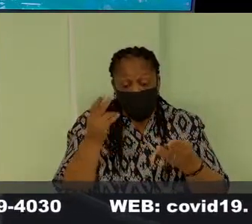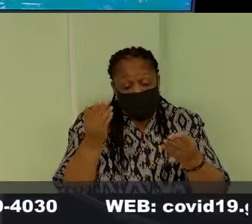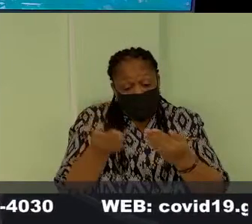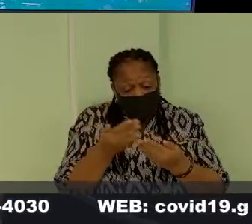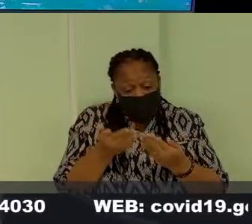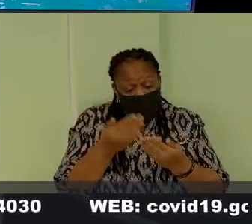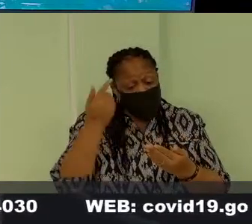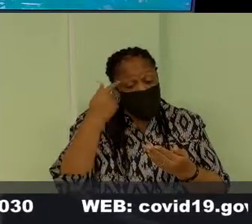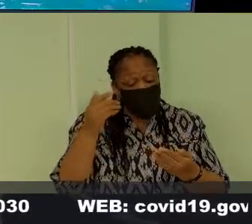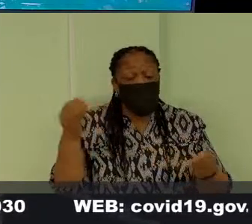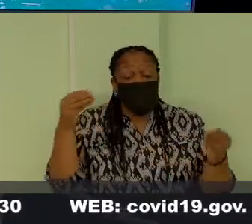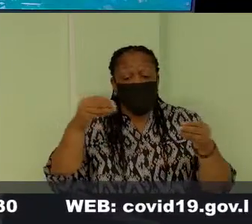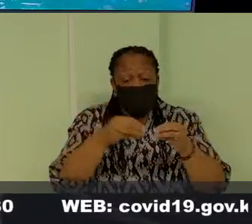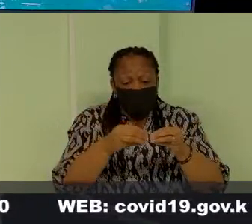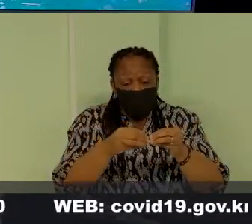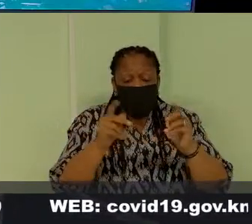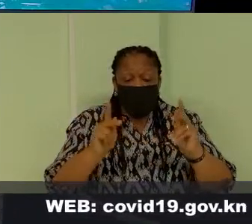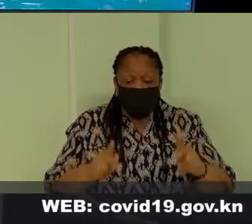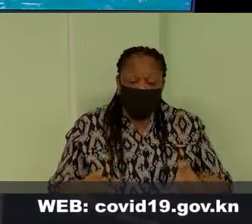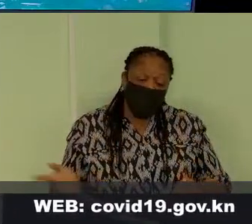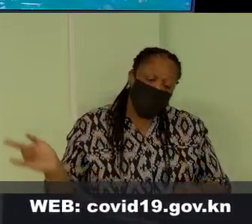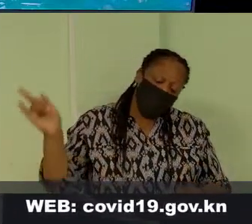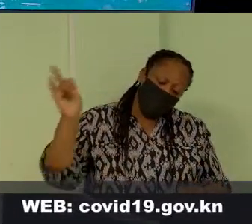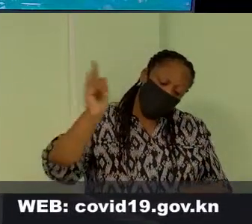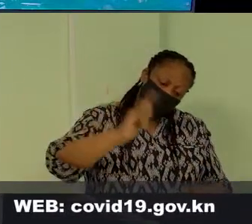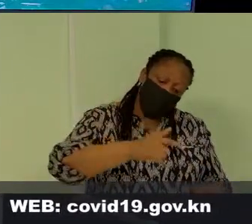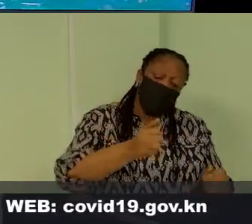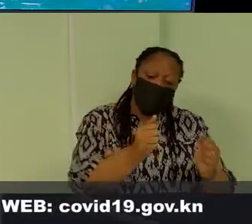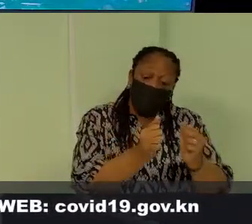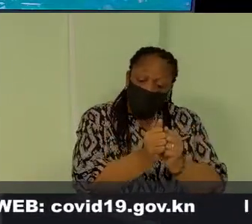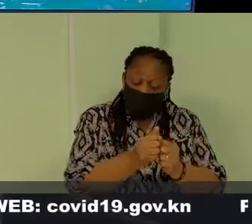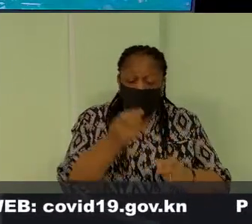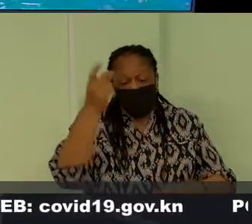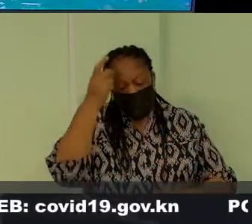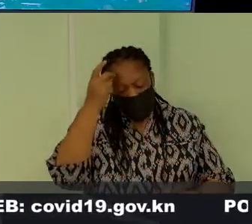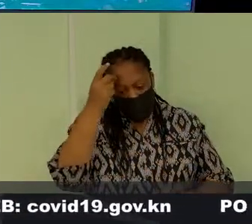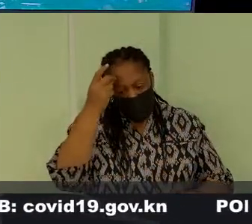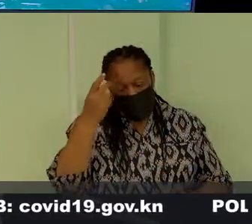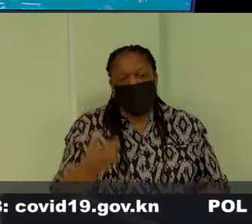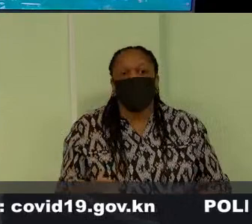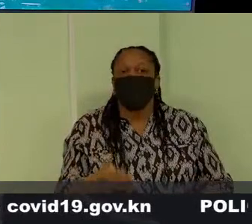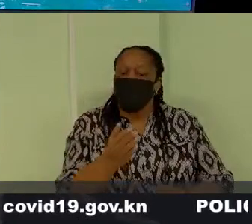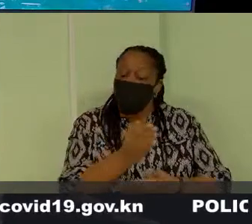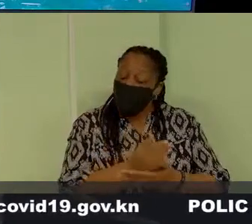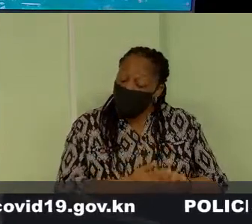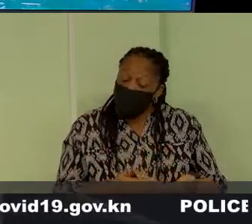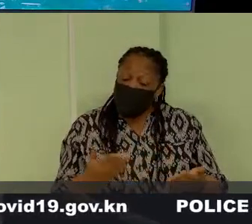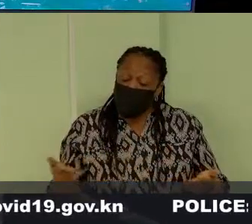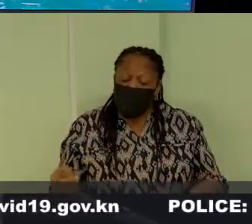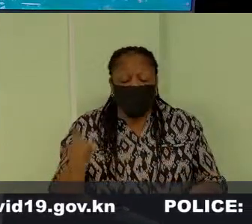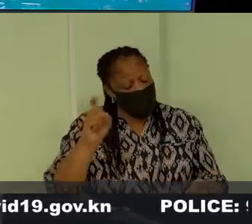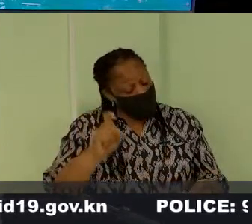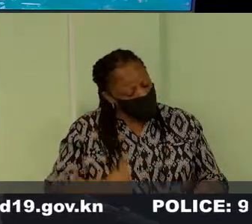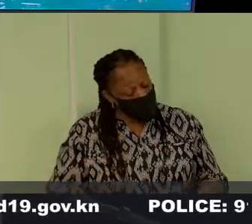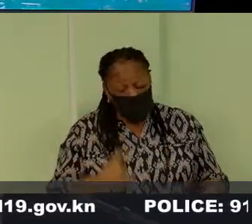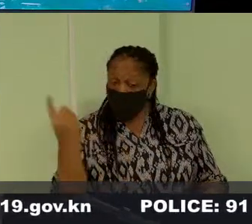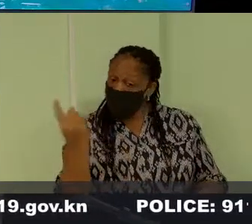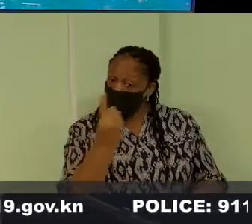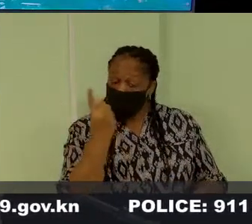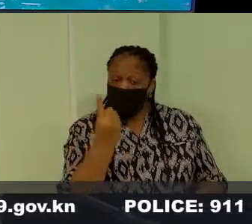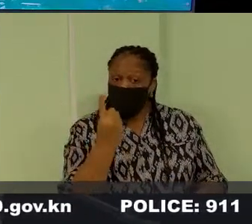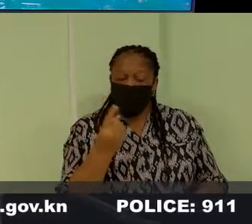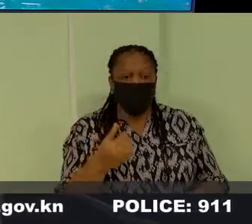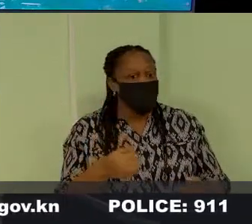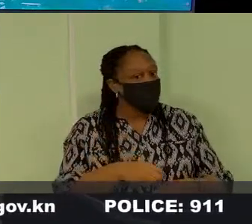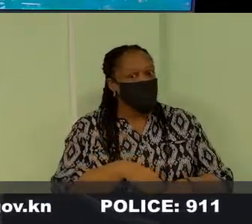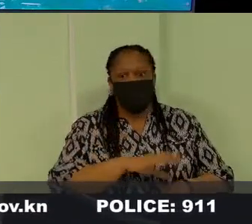of the measures include physical distancing and social distancing, avoiding mass crowds,